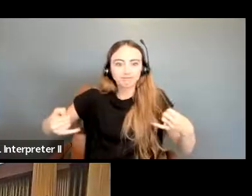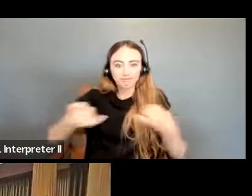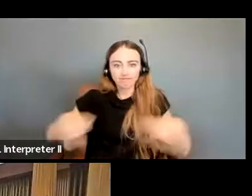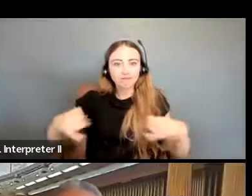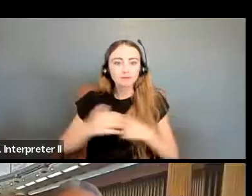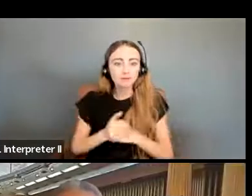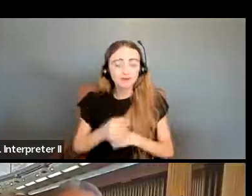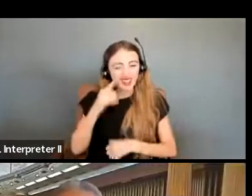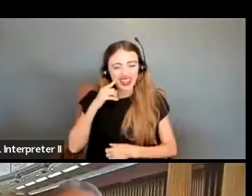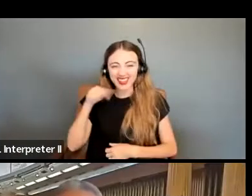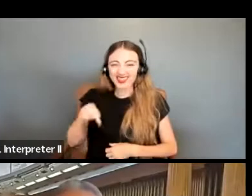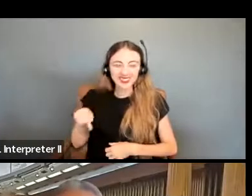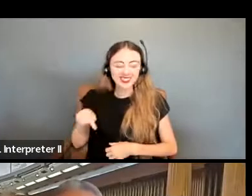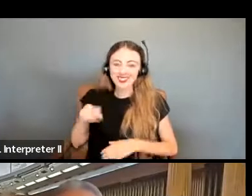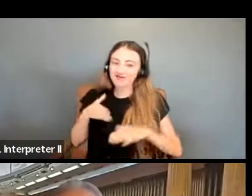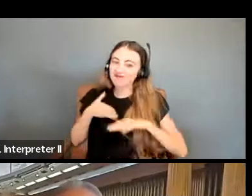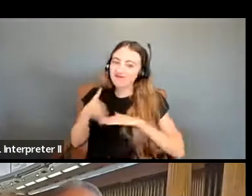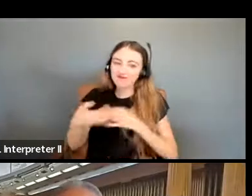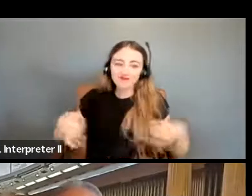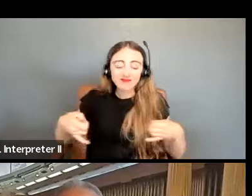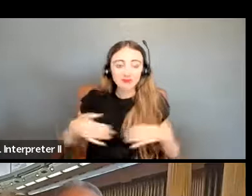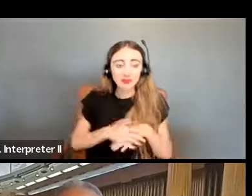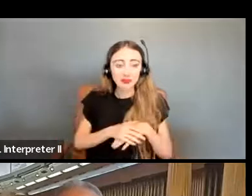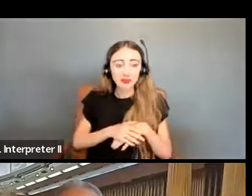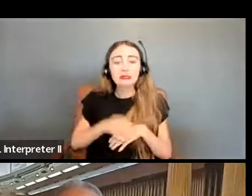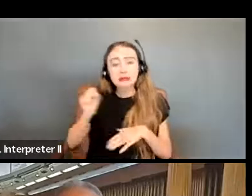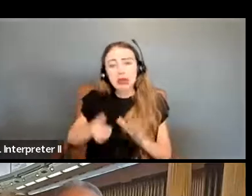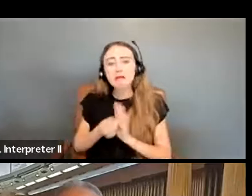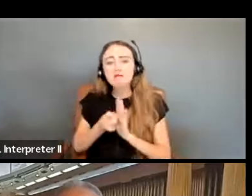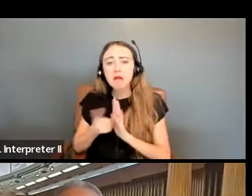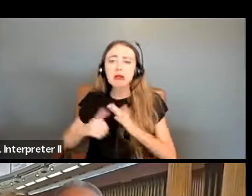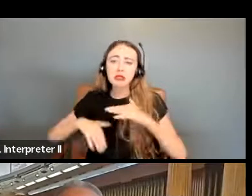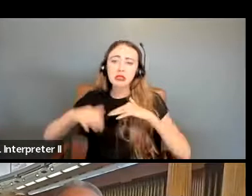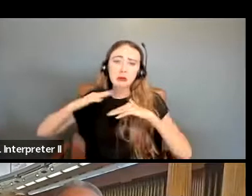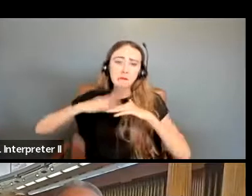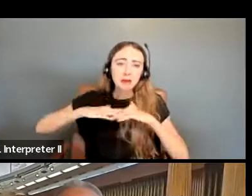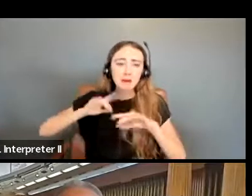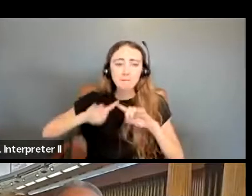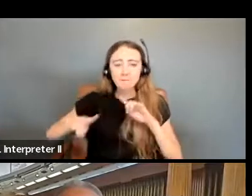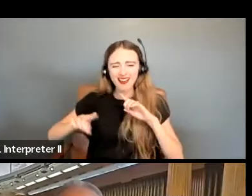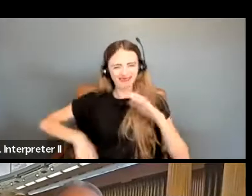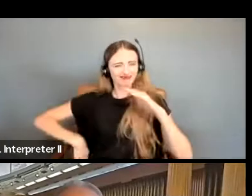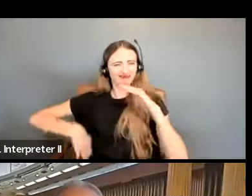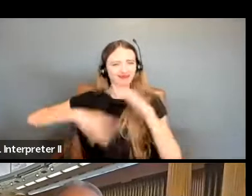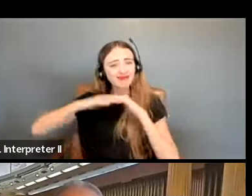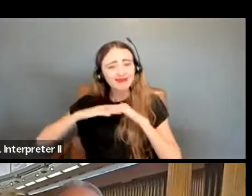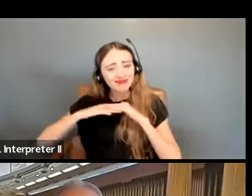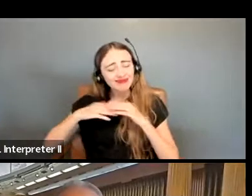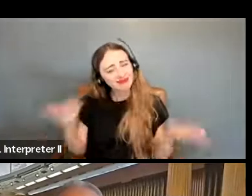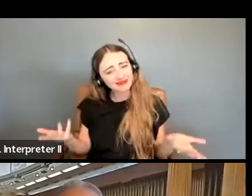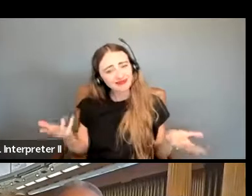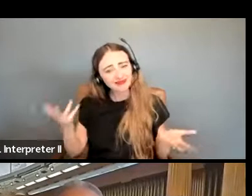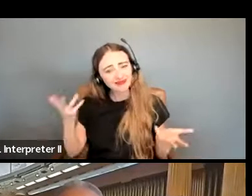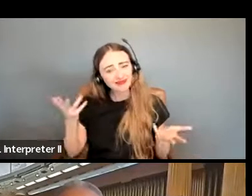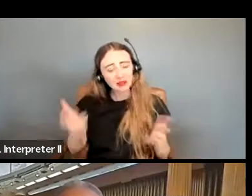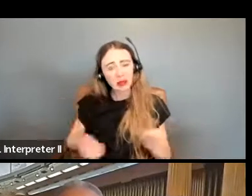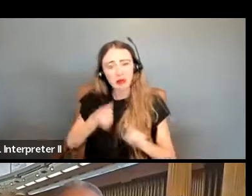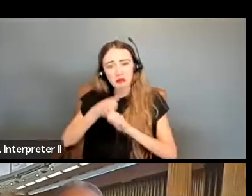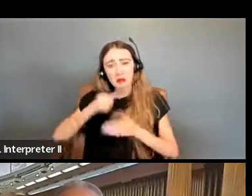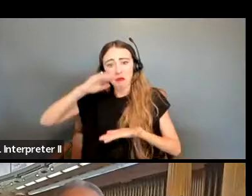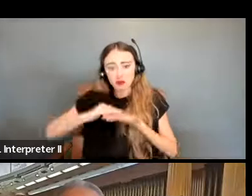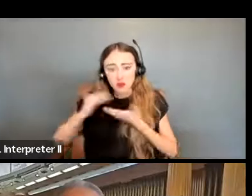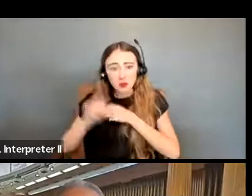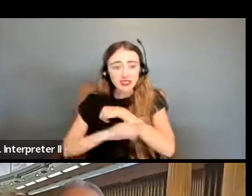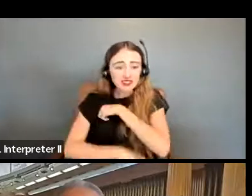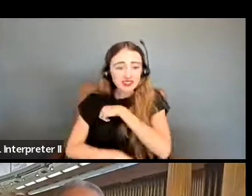this crosses one. Take away the minimum, mandatory minimum, but don't put these ceilings that will have the effect of reducing